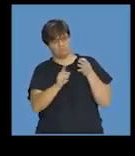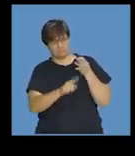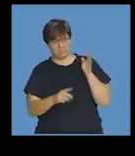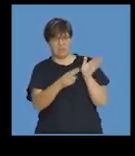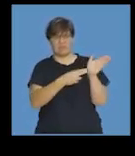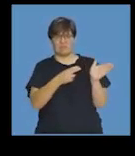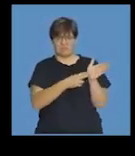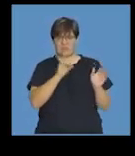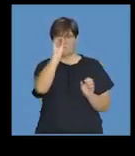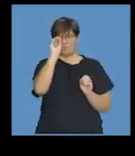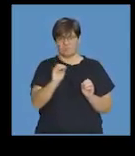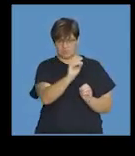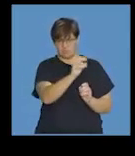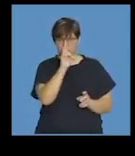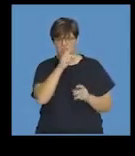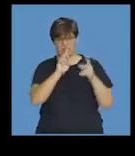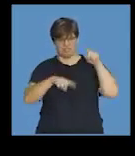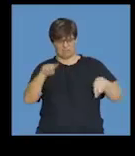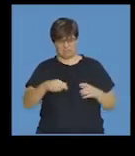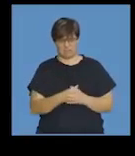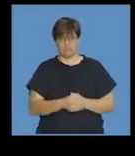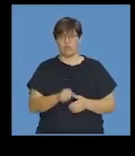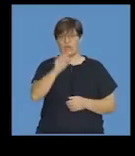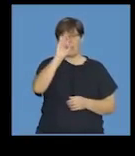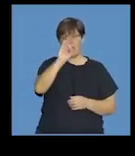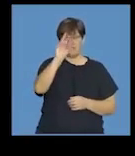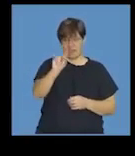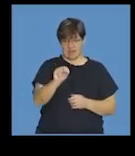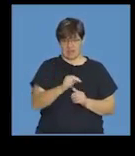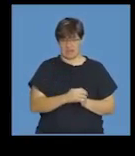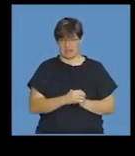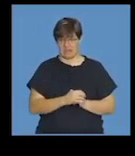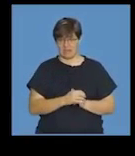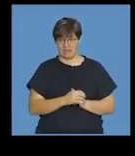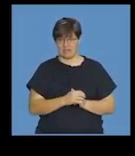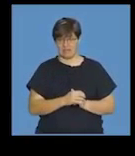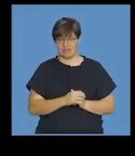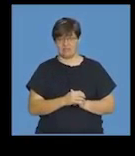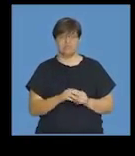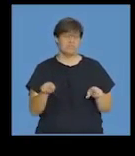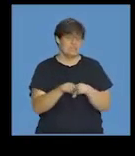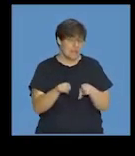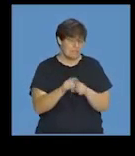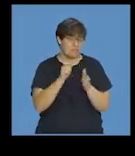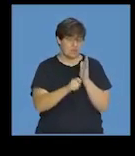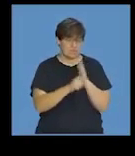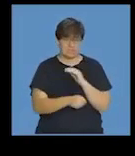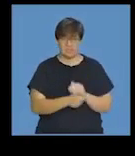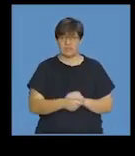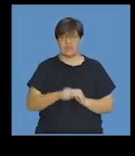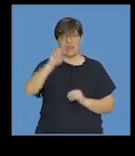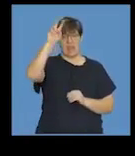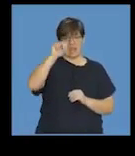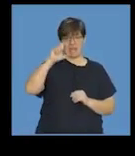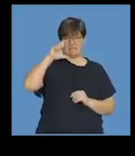symbols, which you may have seen. So Fn can also be written as just a